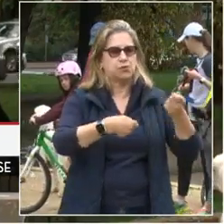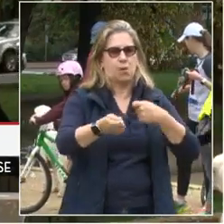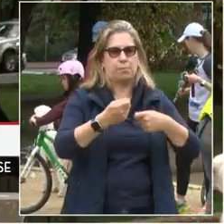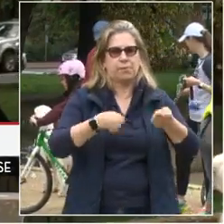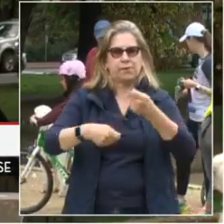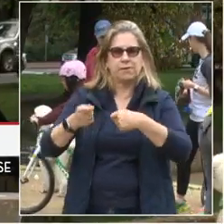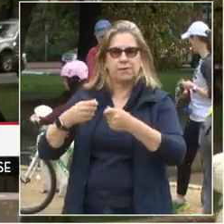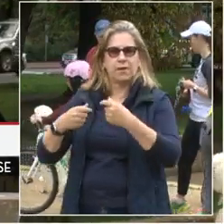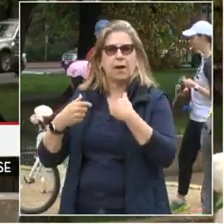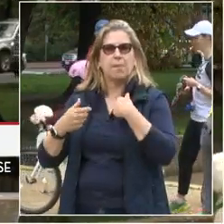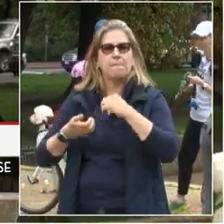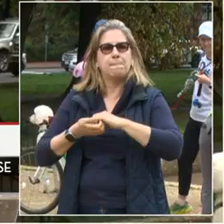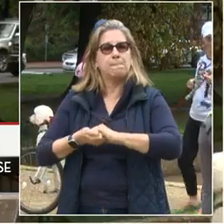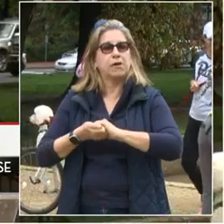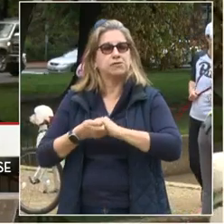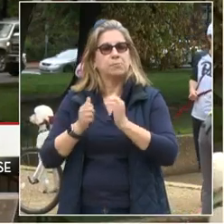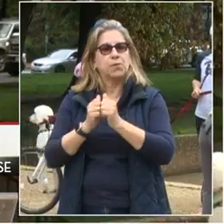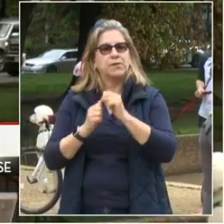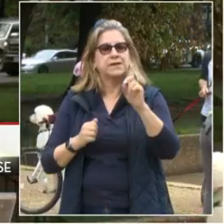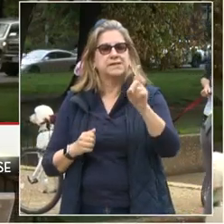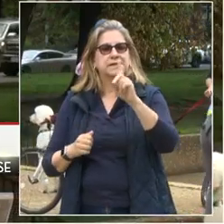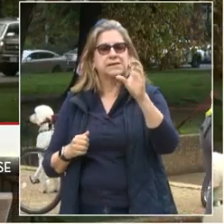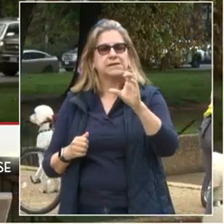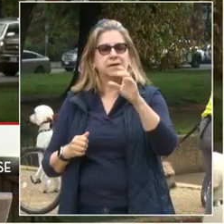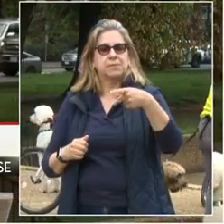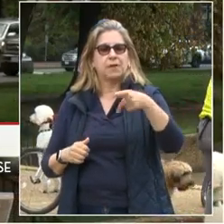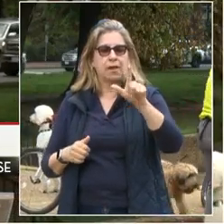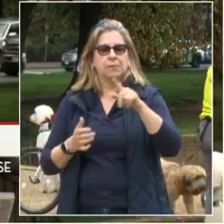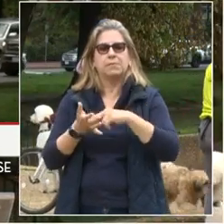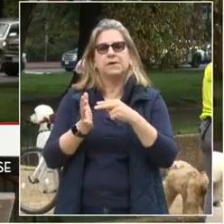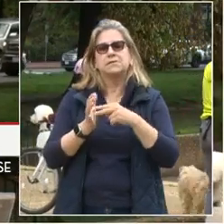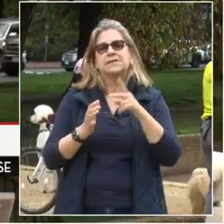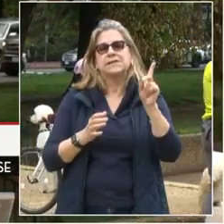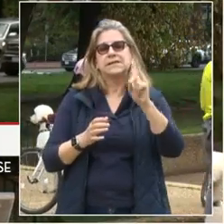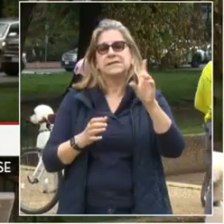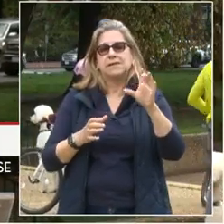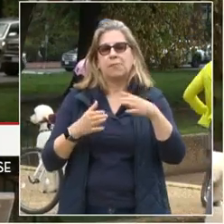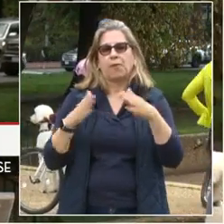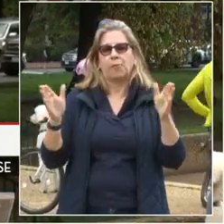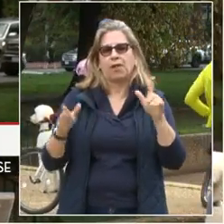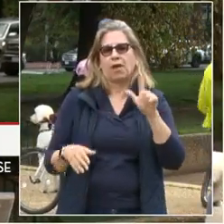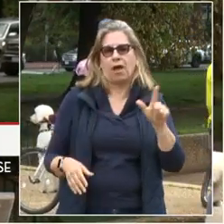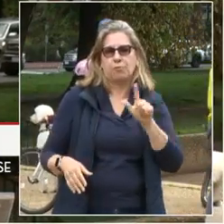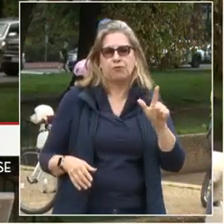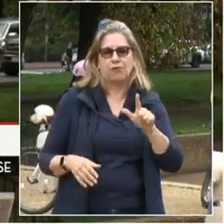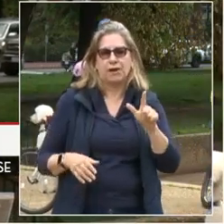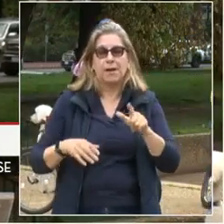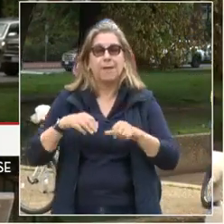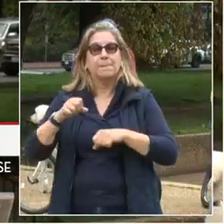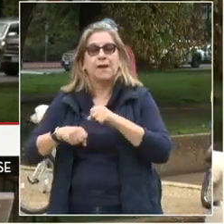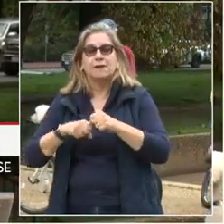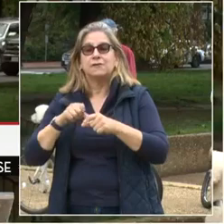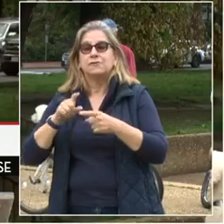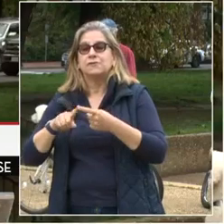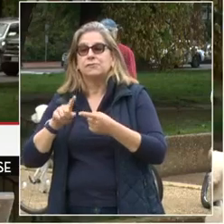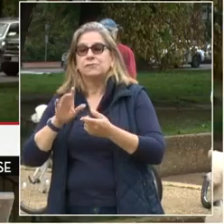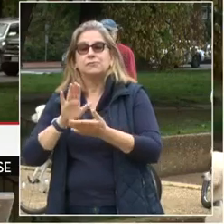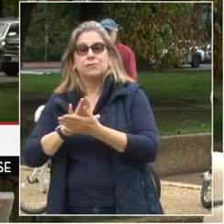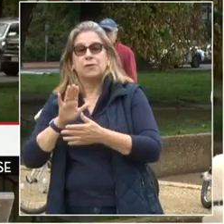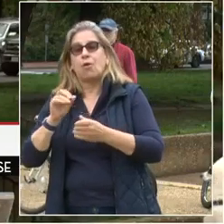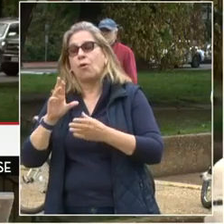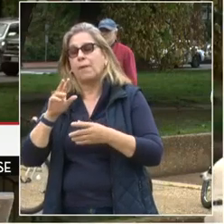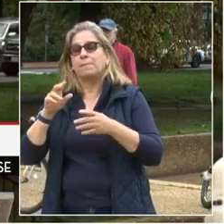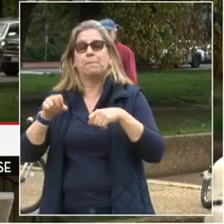Library. DCPL inspired our theme of Bike, Roll, and Read when they reached out. If you have not checked it out, we've got the mobile,